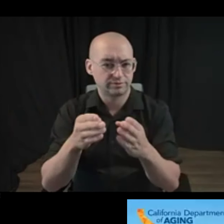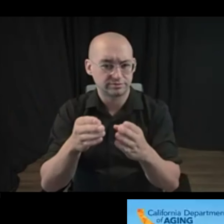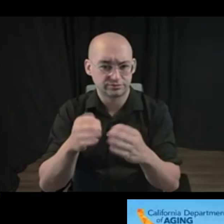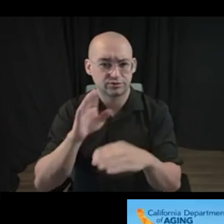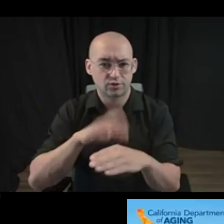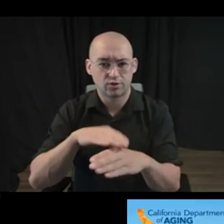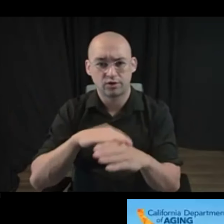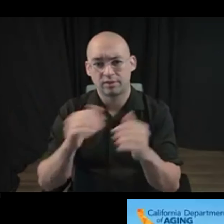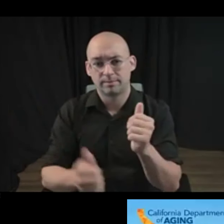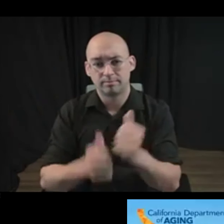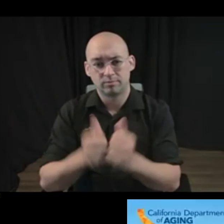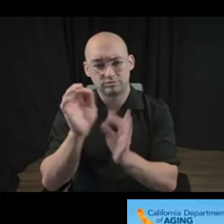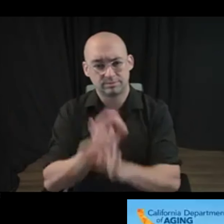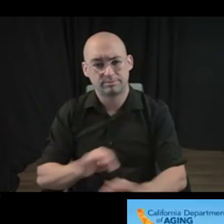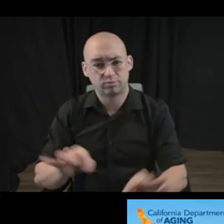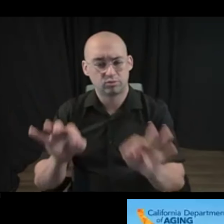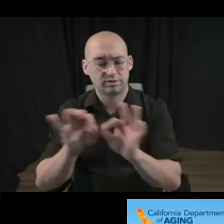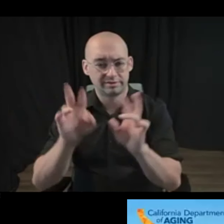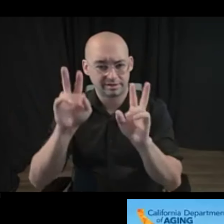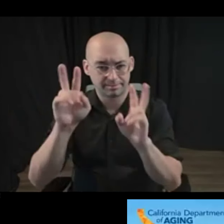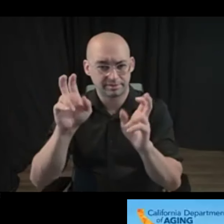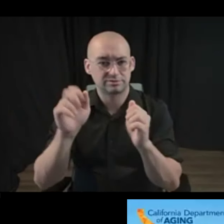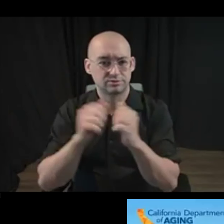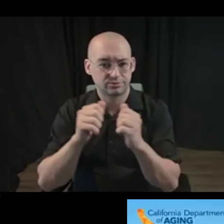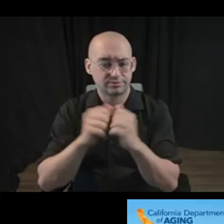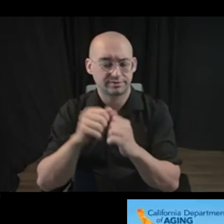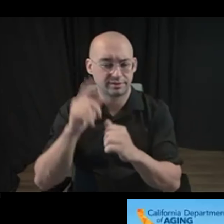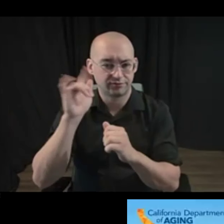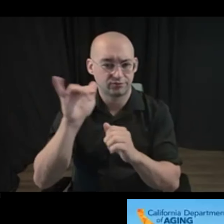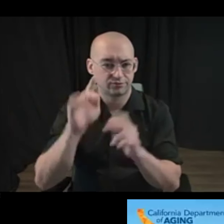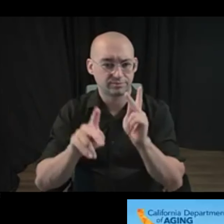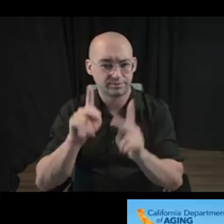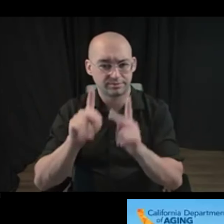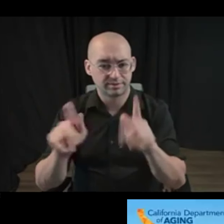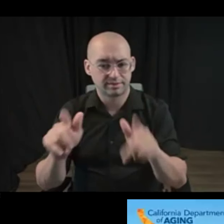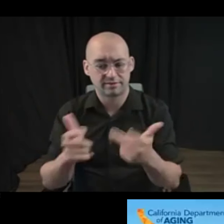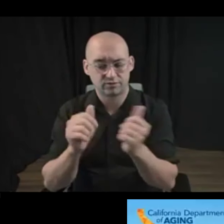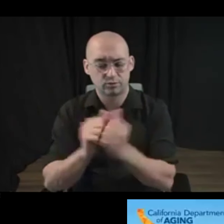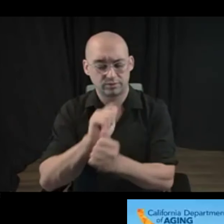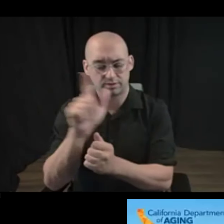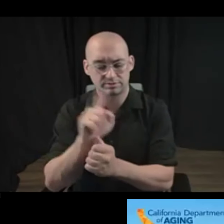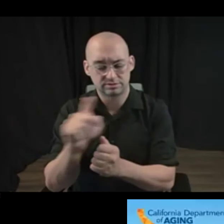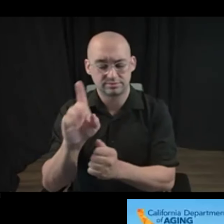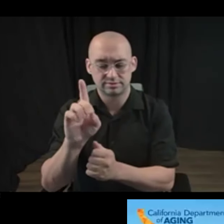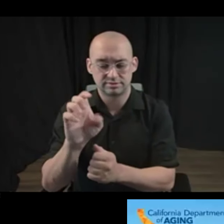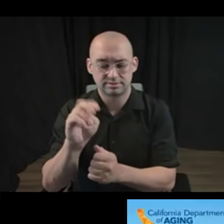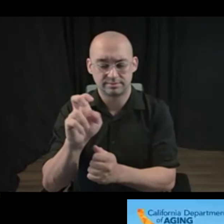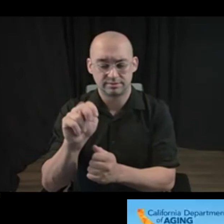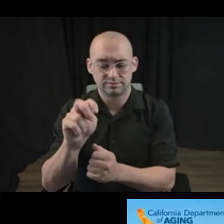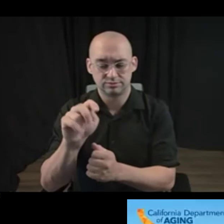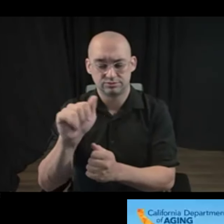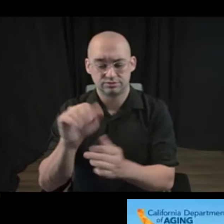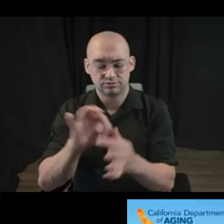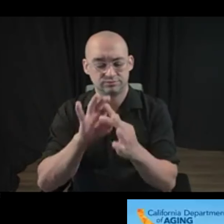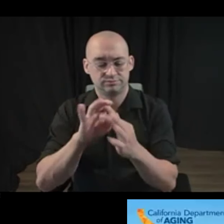most critical topics facing Californians living with Alzheimer's, dementia, and related conditions. Today